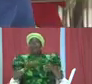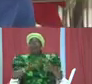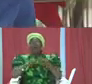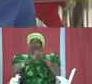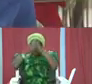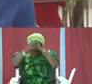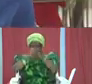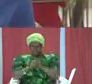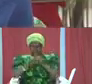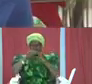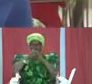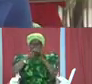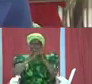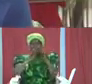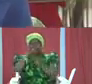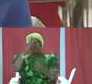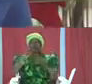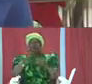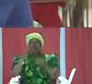name.